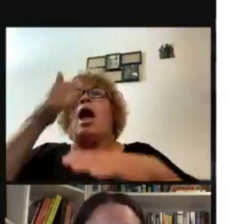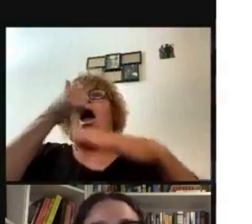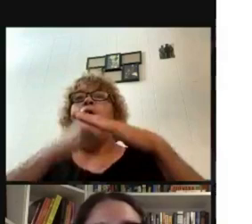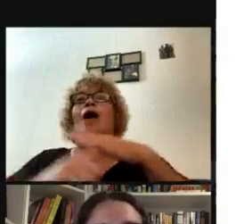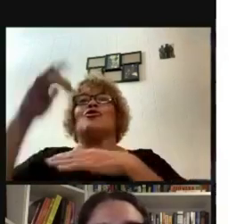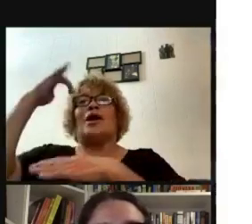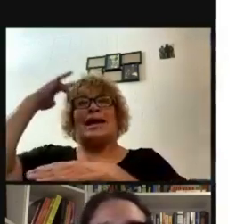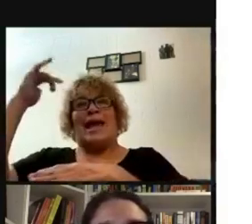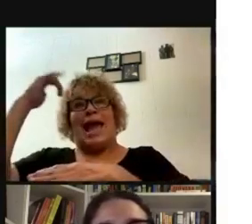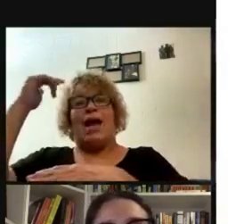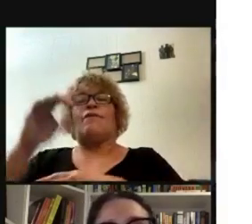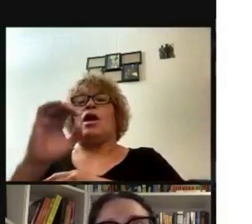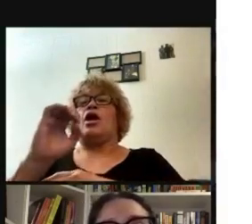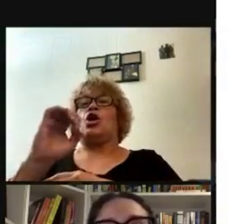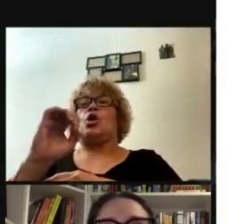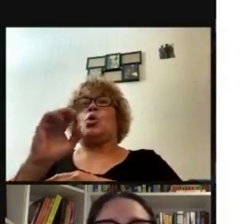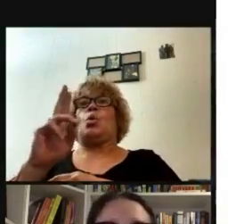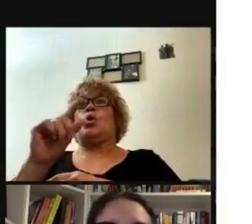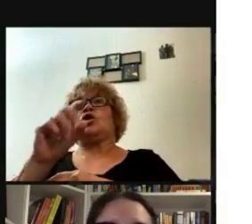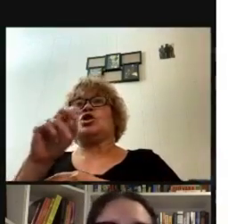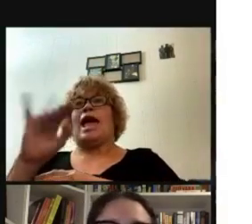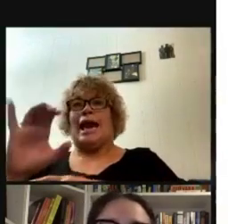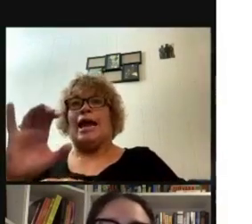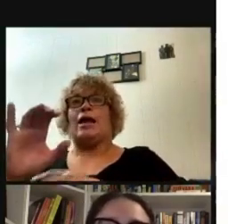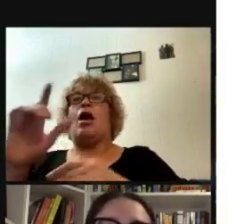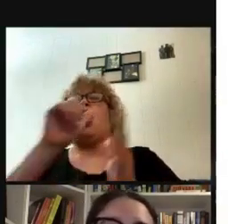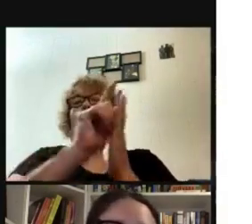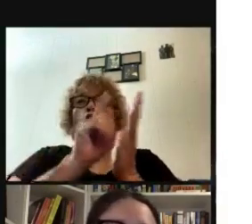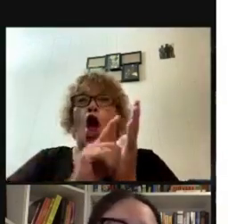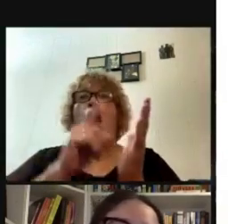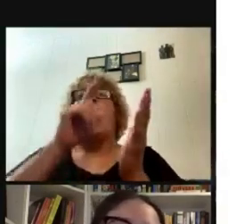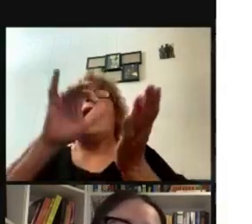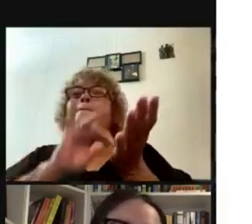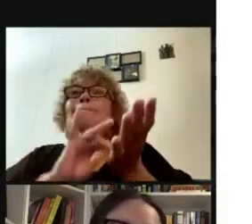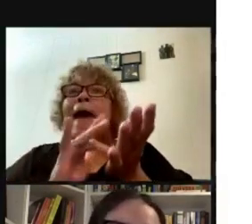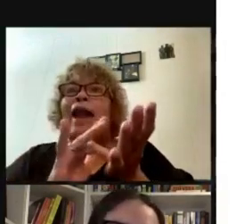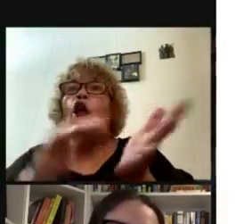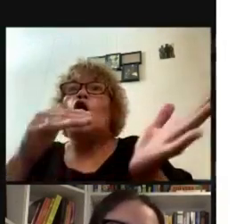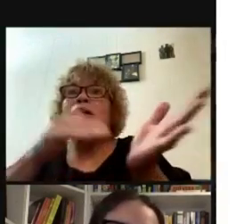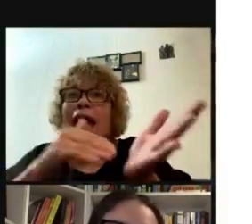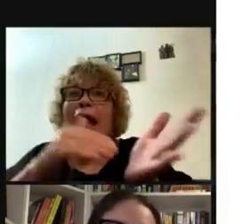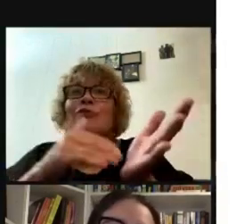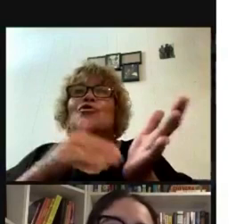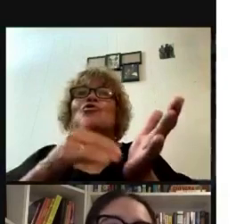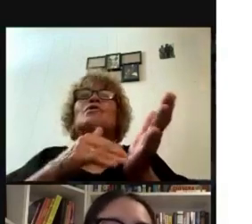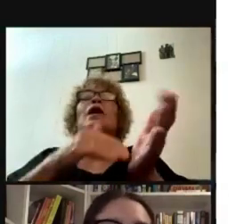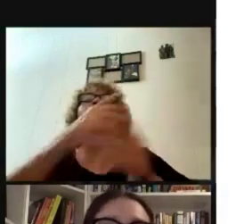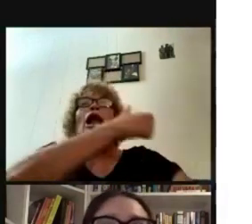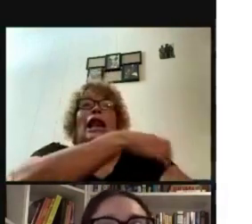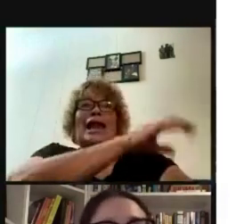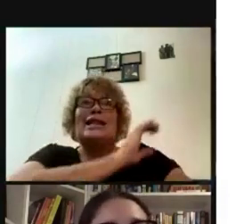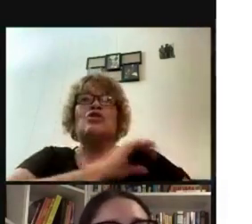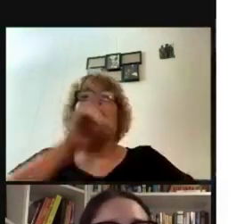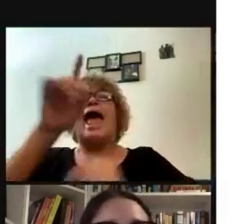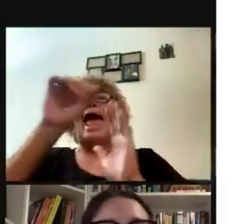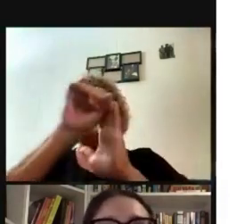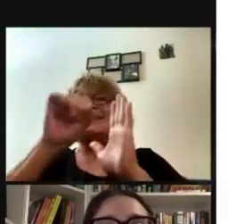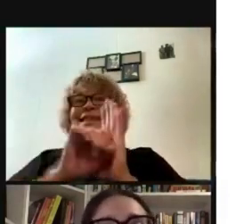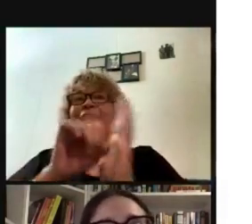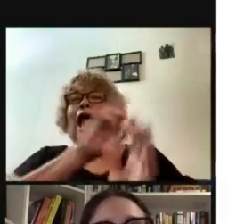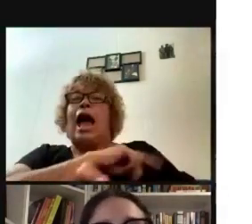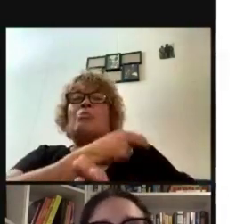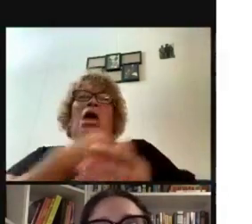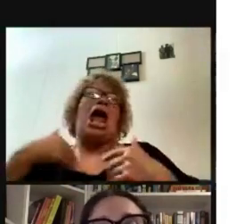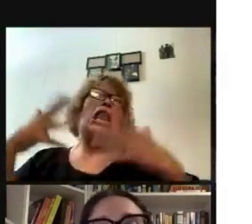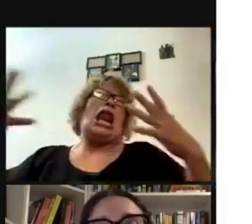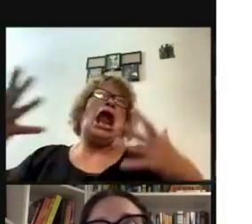California's eugenic law, medical doctors and clinicians of state hospitals and institutions had a lot of power to